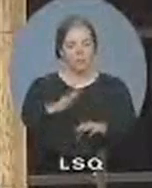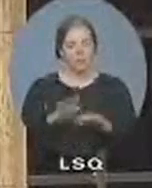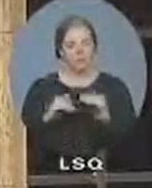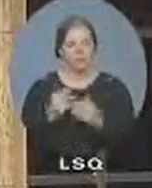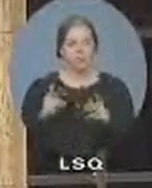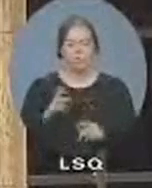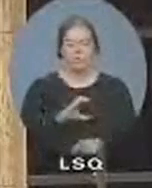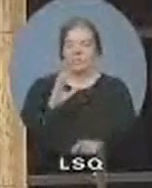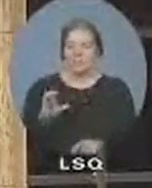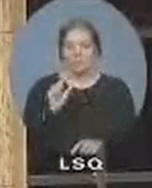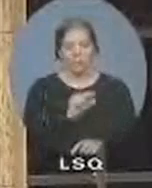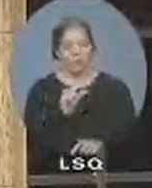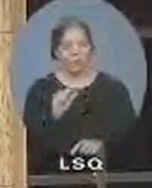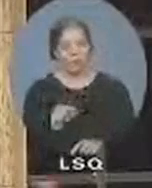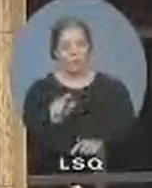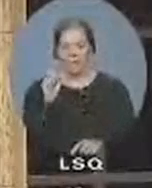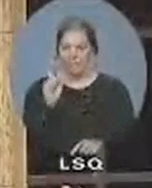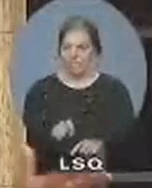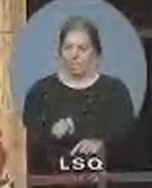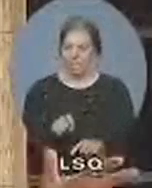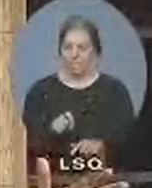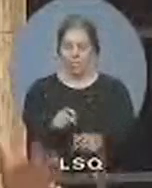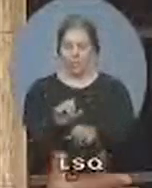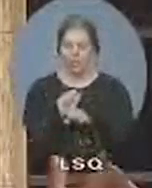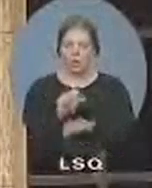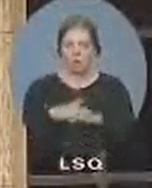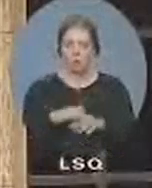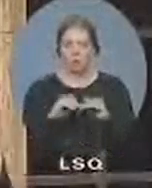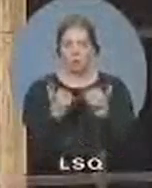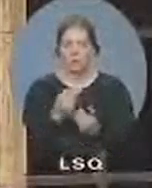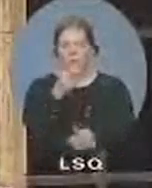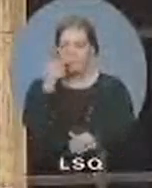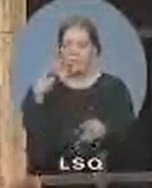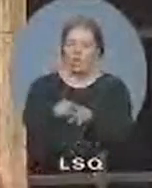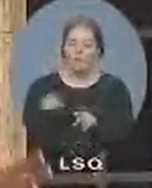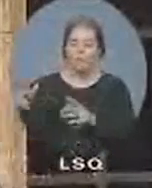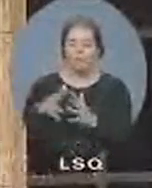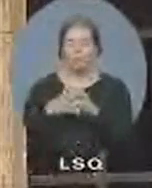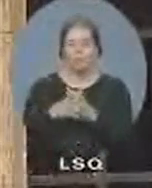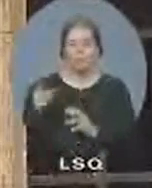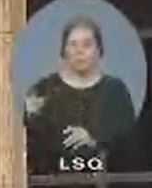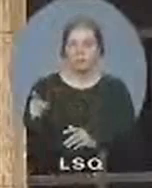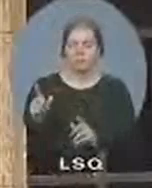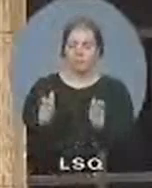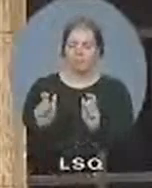in a realistic way and get busy like the states have done with the Sarbanes-Oxley Act and try and get tough on crime and